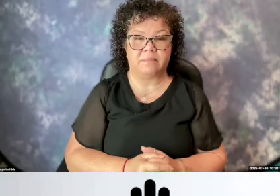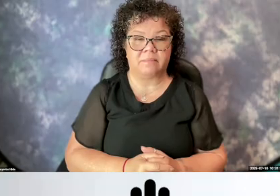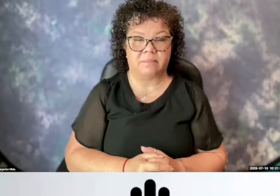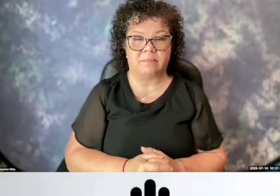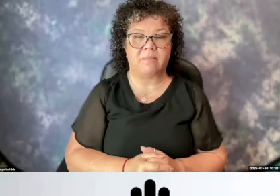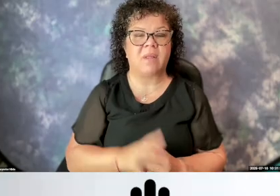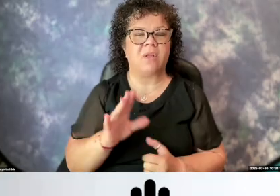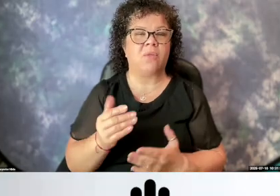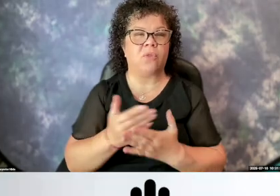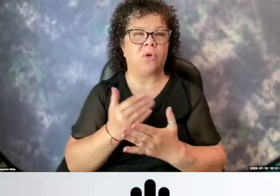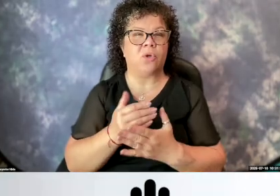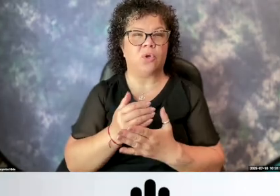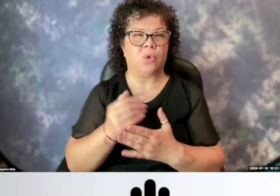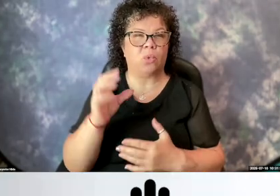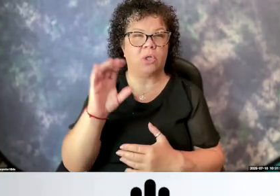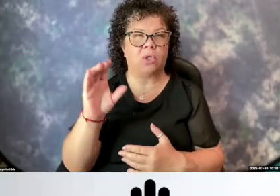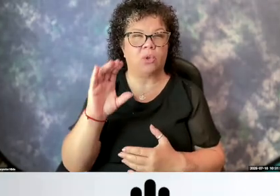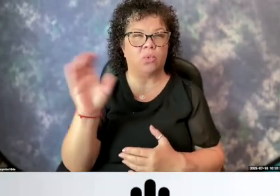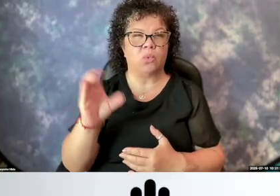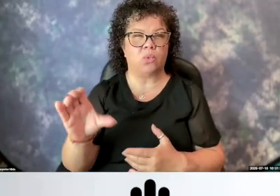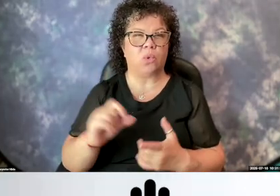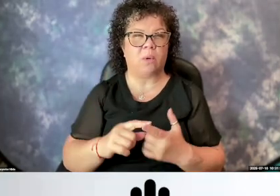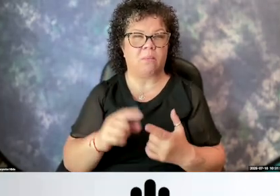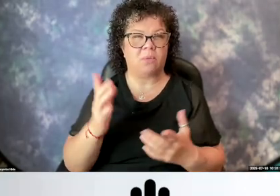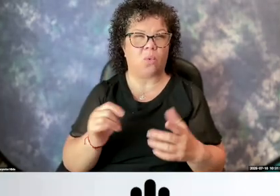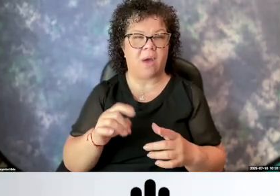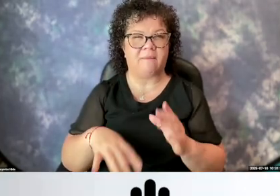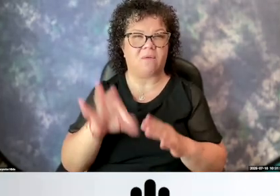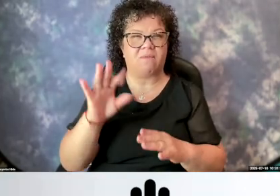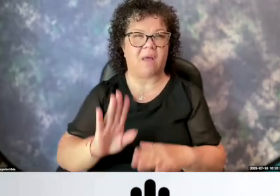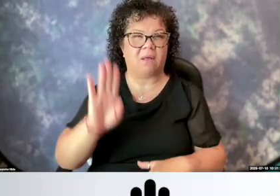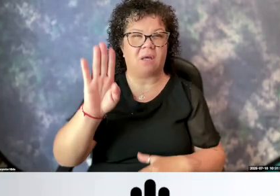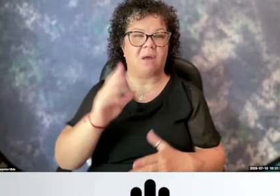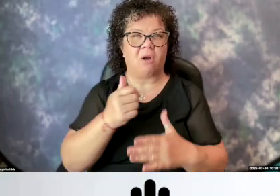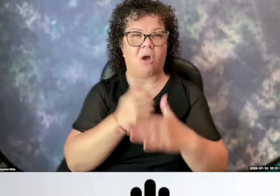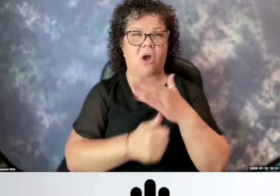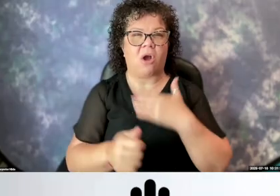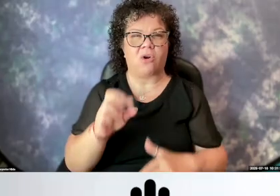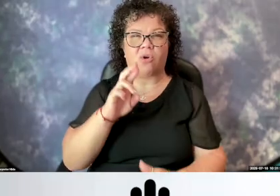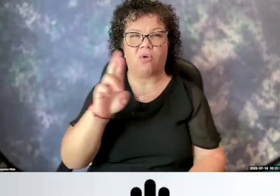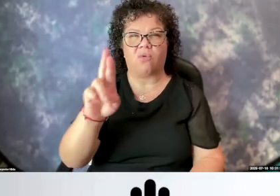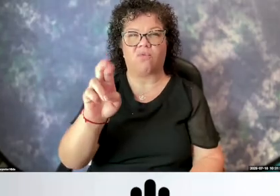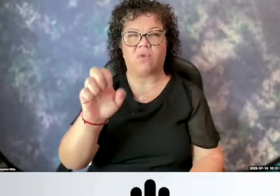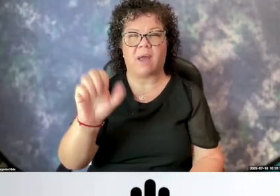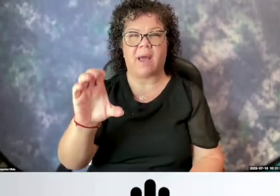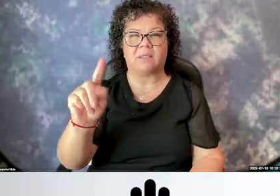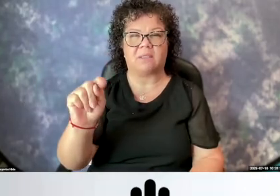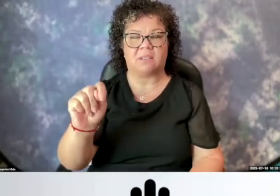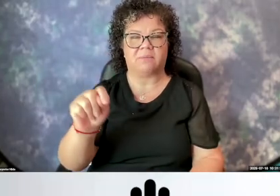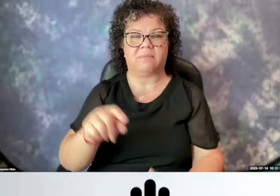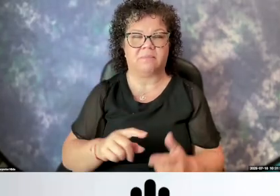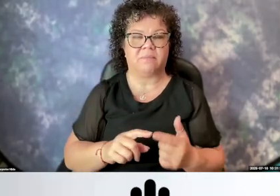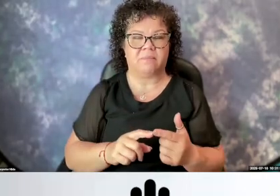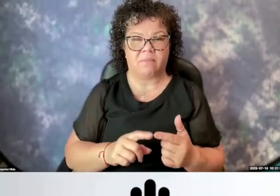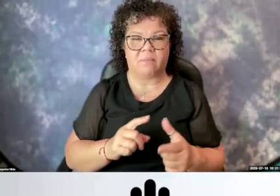Zoom, you may need to click on the React or Reactions option on the Zoom navigation bar, and then click on Raise Hand.